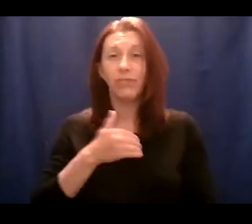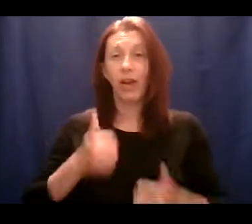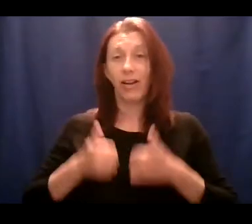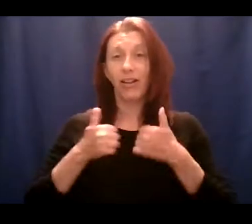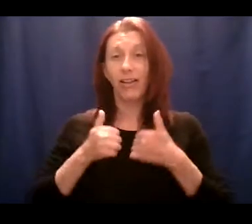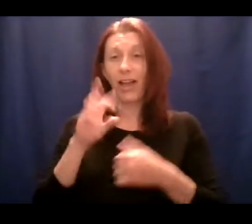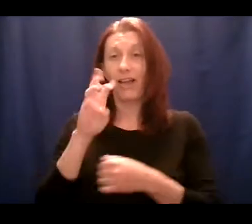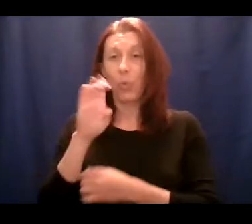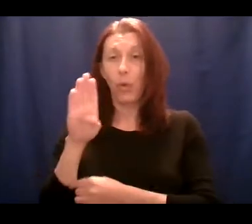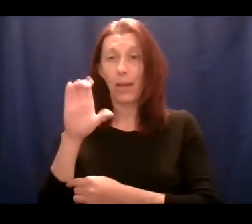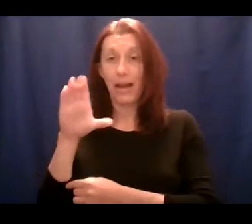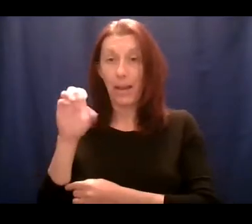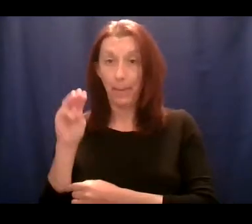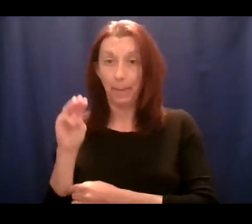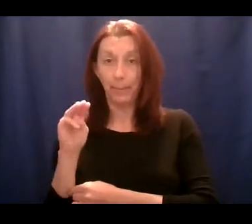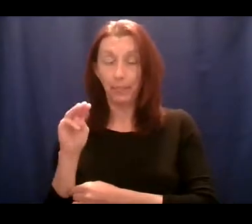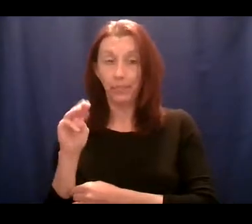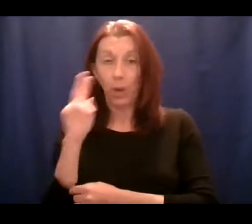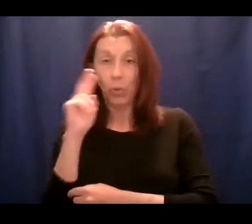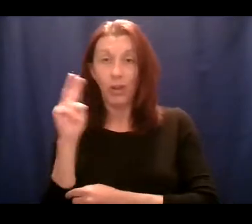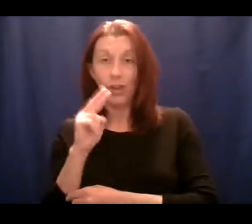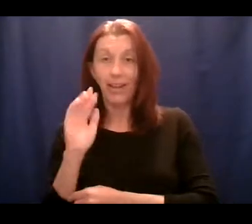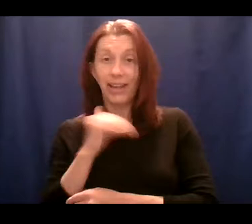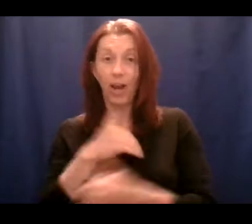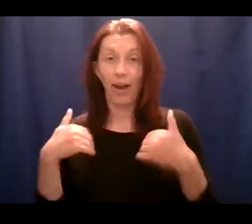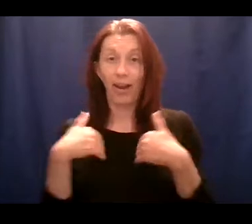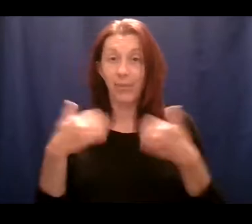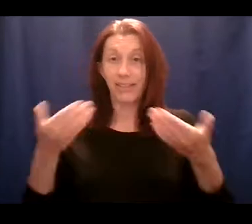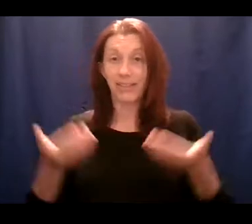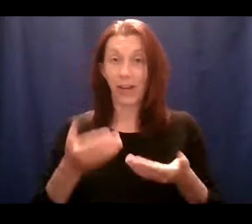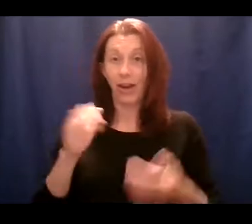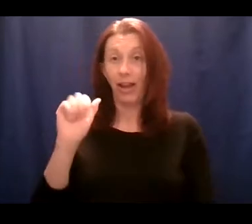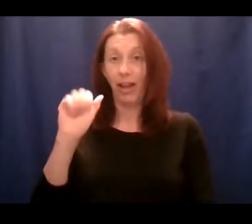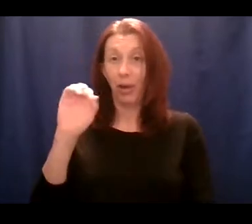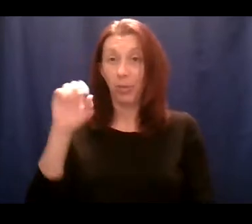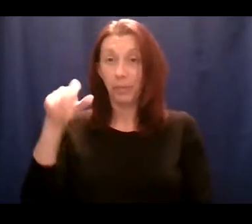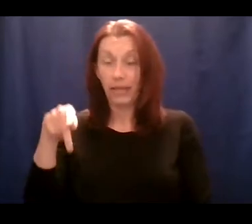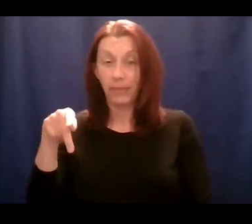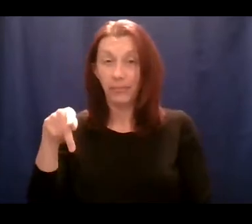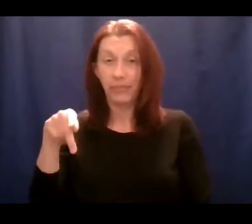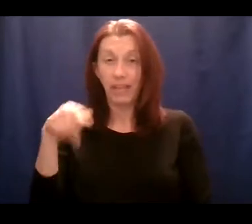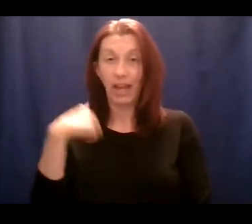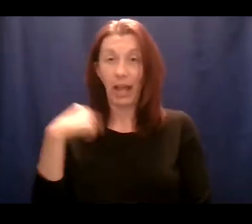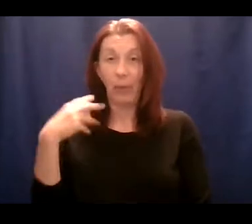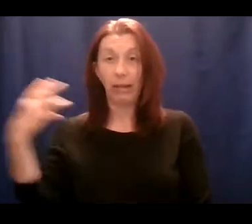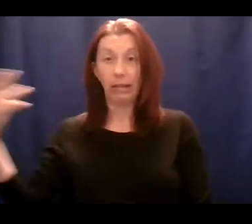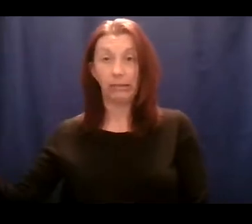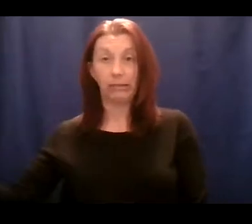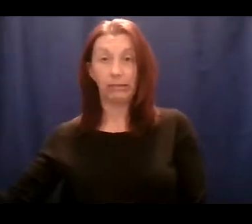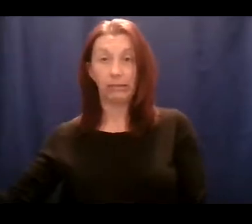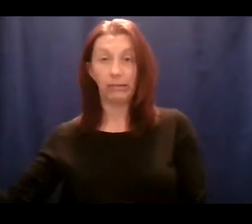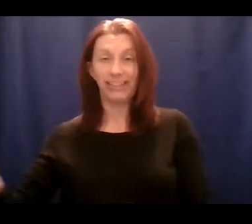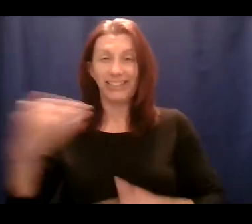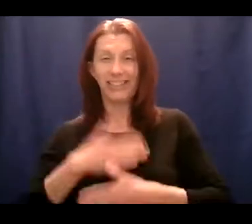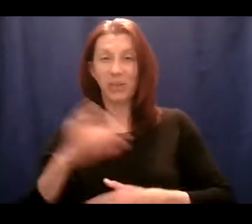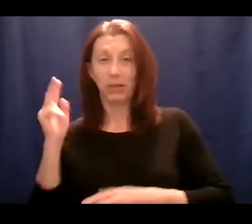our animals here at the aquarium. I'll go ahead and step off camera so that you can enjoy Big Guy. Big Guy is our